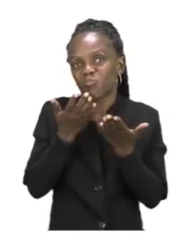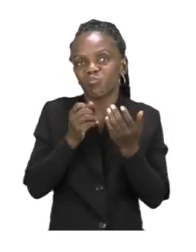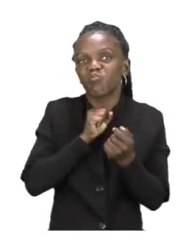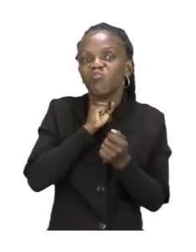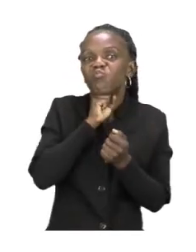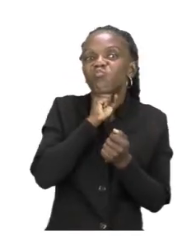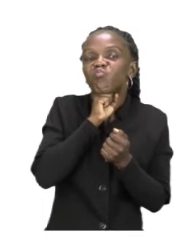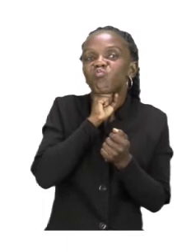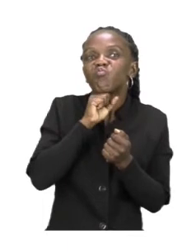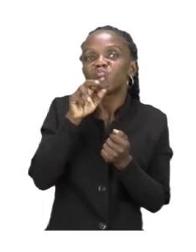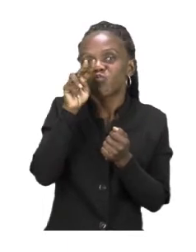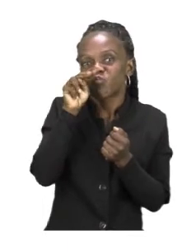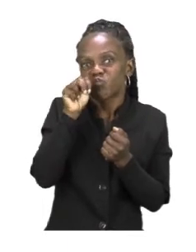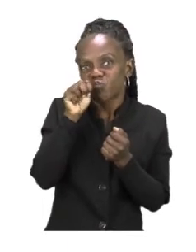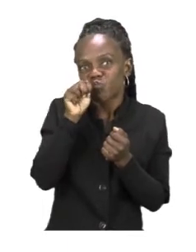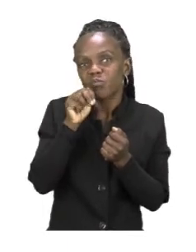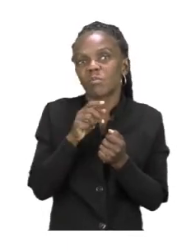say